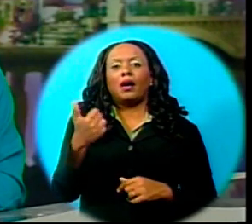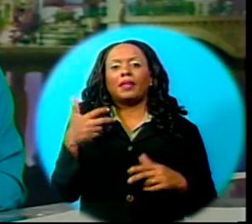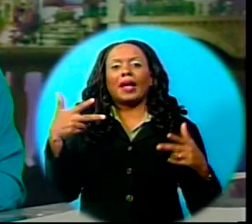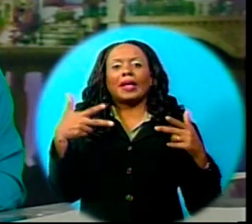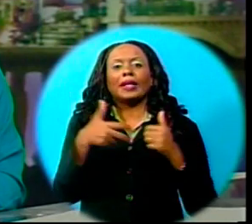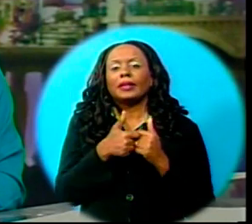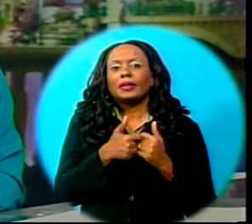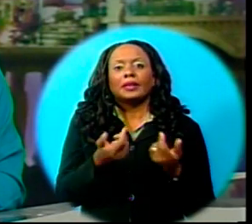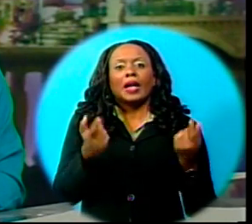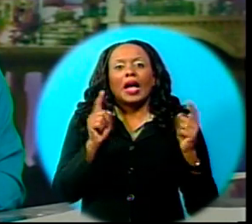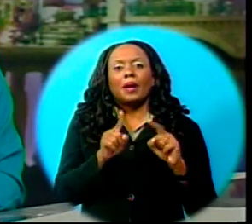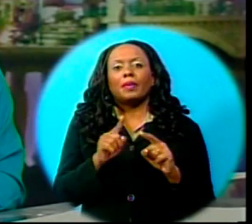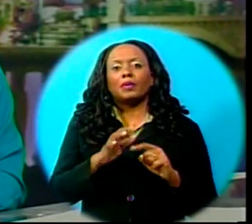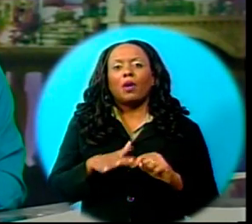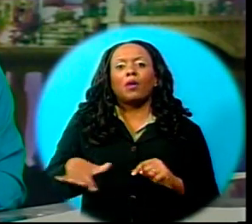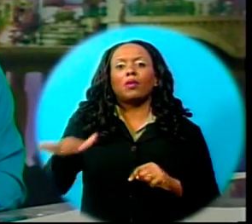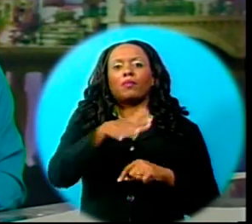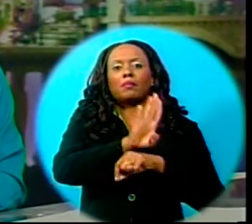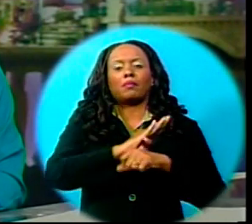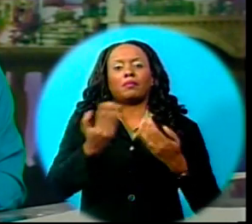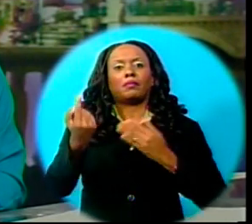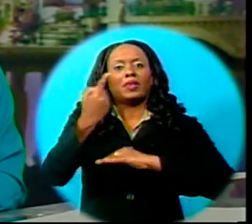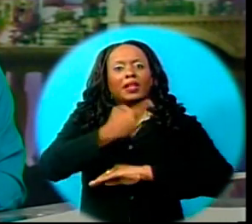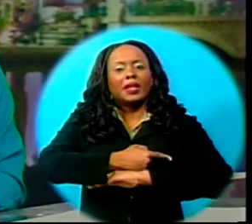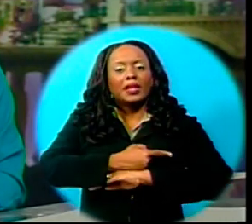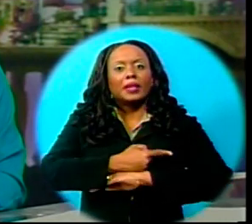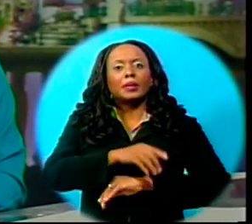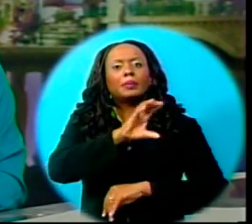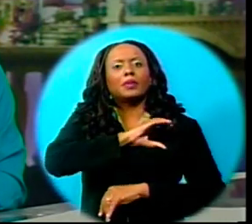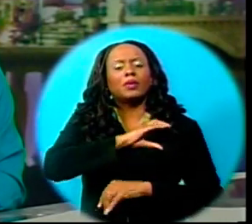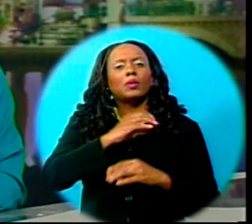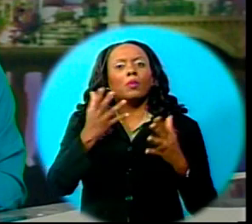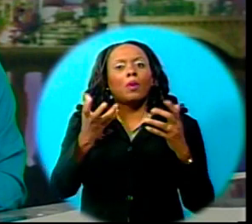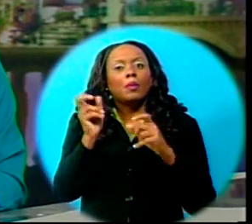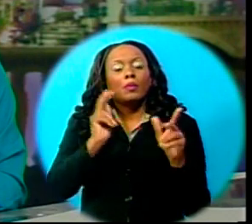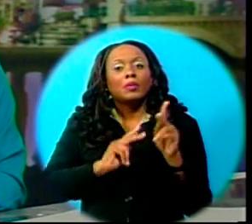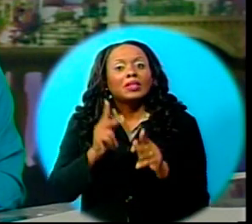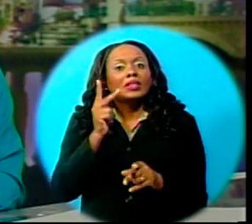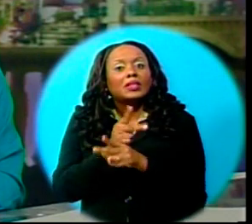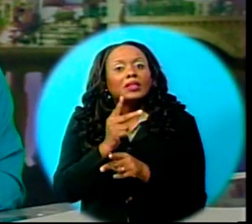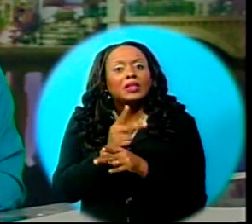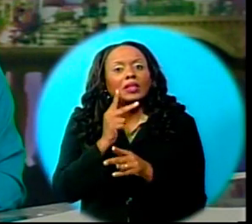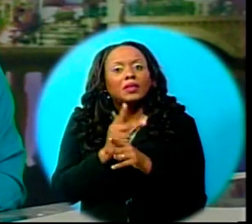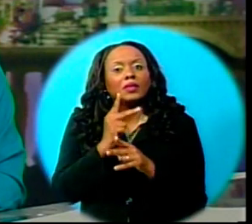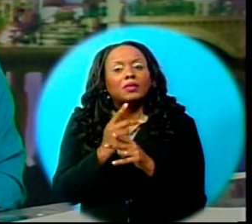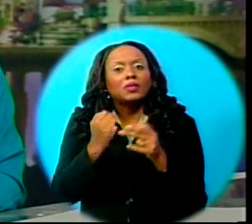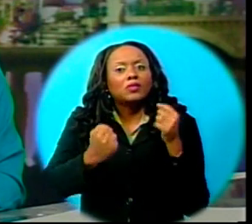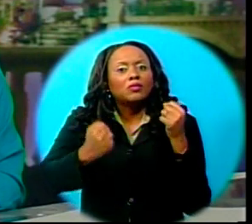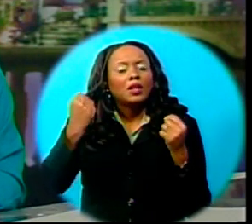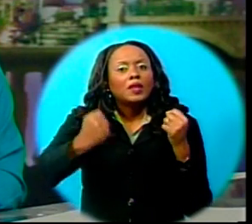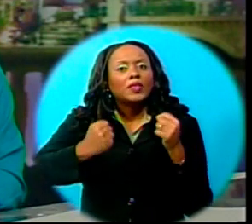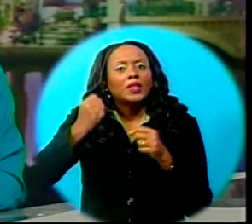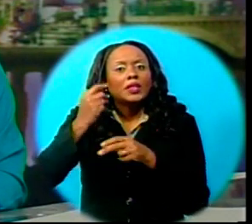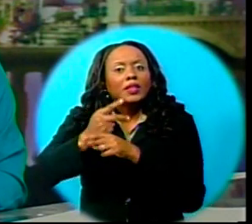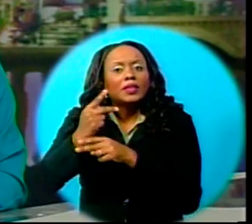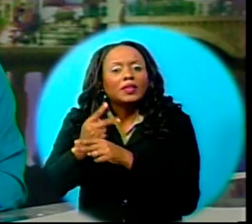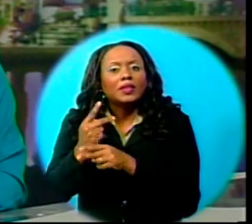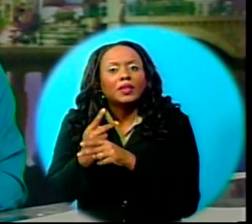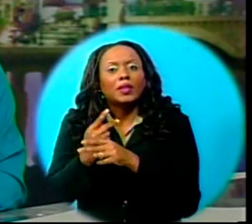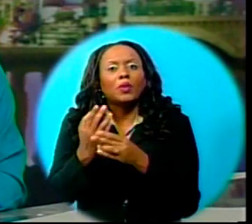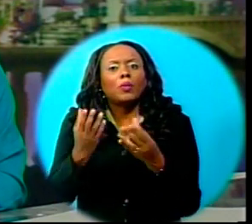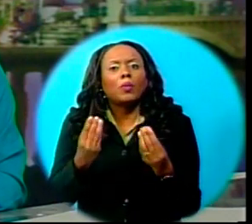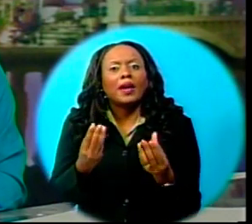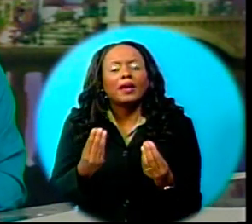are appealing to all motorists to use necessary due care and attention while using the roads. They're also